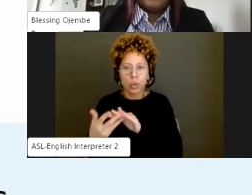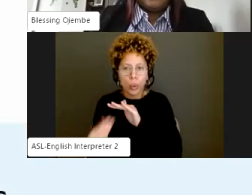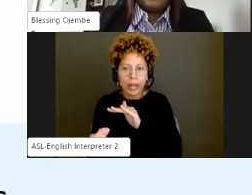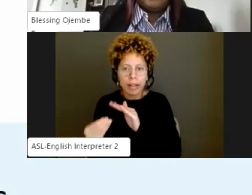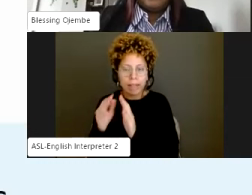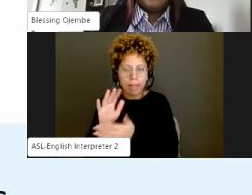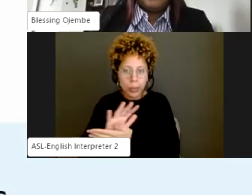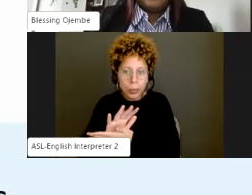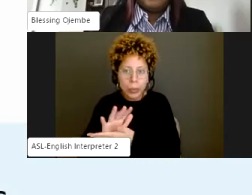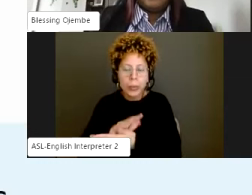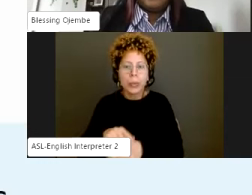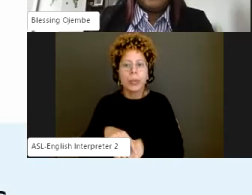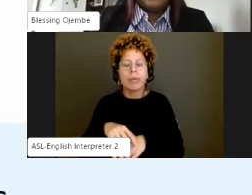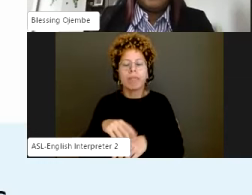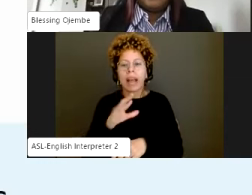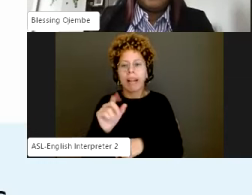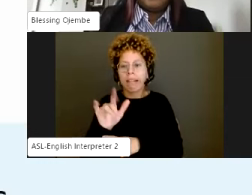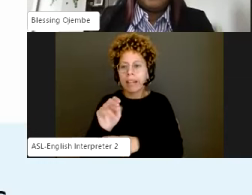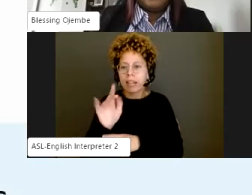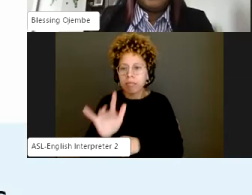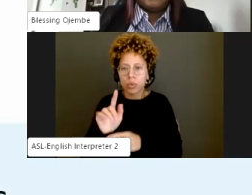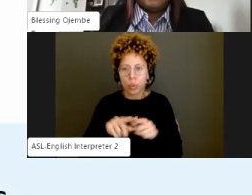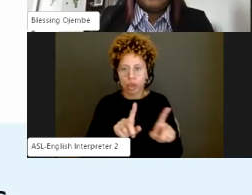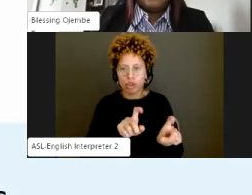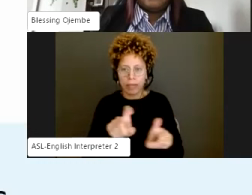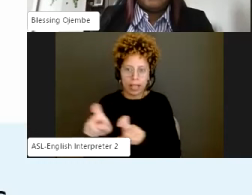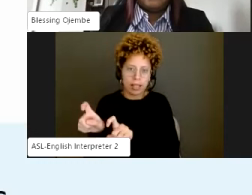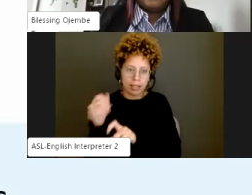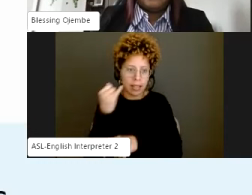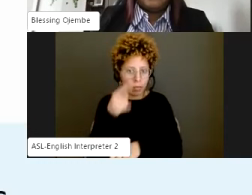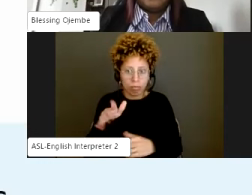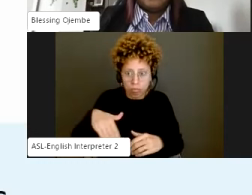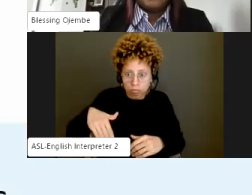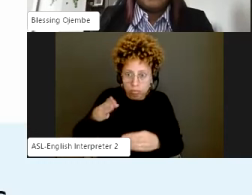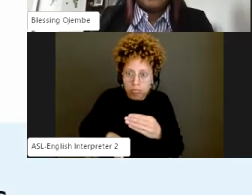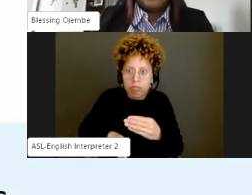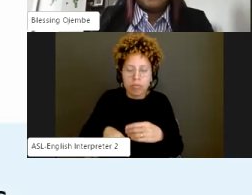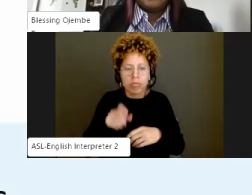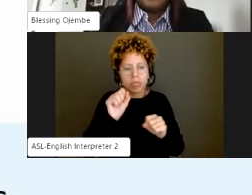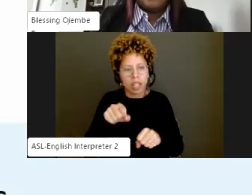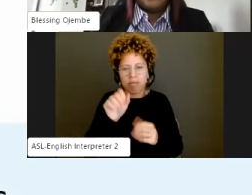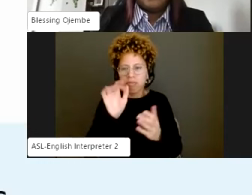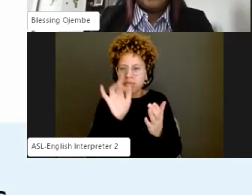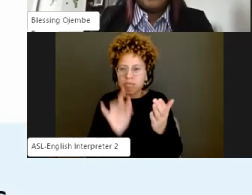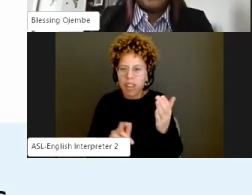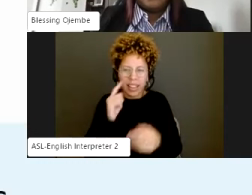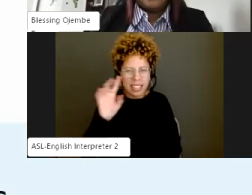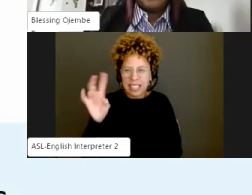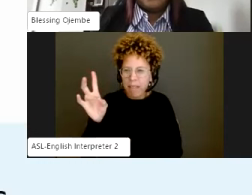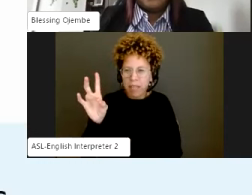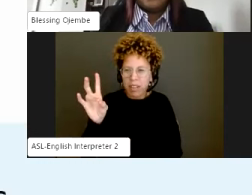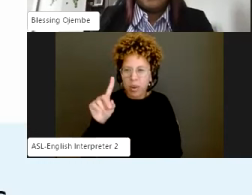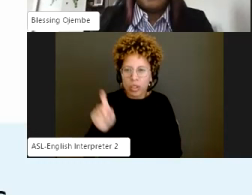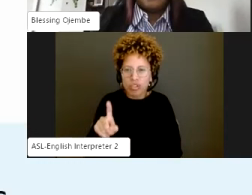If you didn't yet get it completed after the session, you'll see a little pop-up box. There's only, I think, 7 questions, so we'd really appreciate